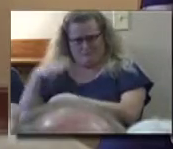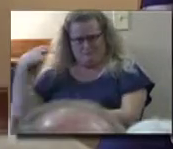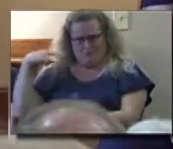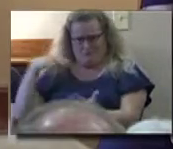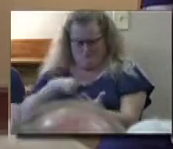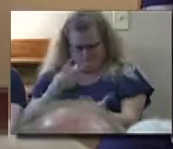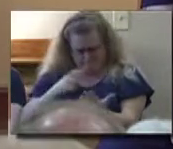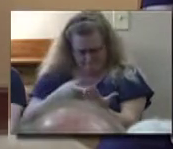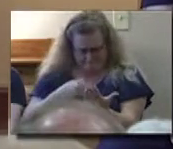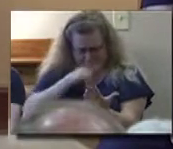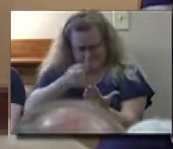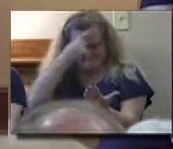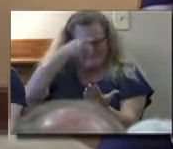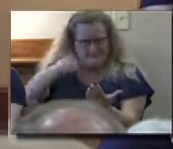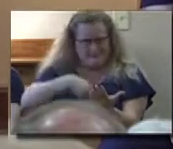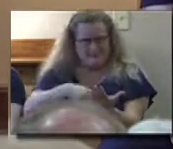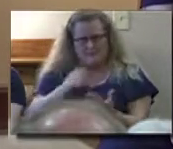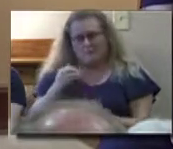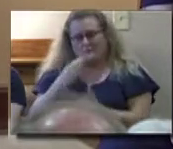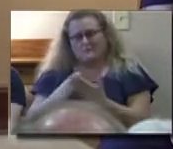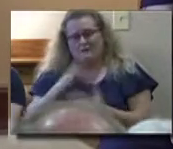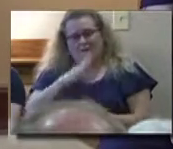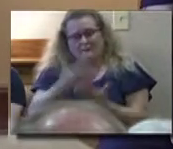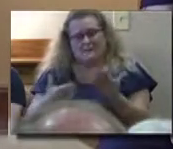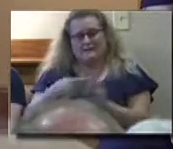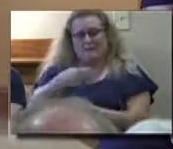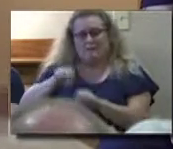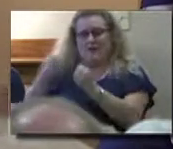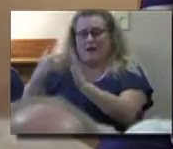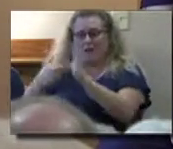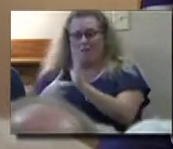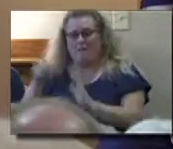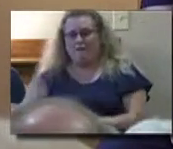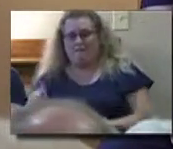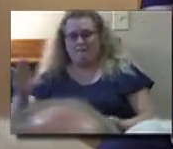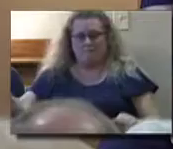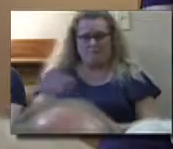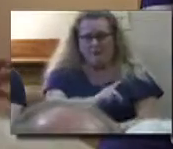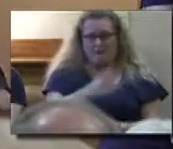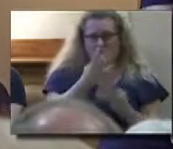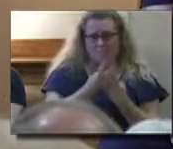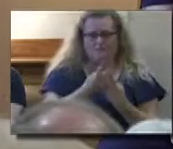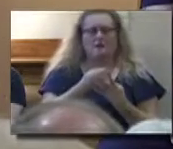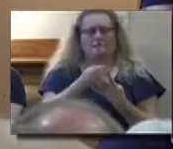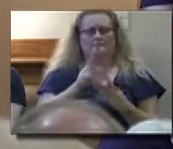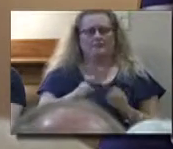technical violations which land them back in prison and they have to finish their sentence.